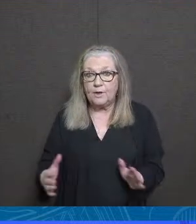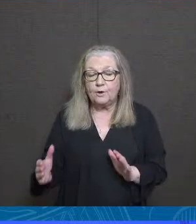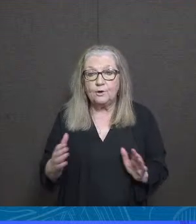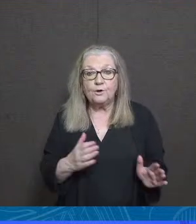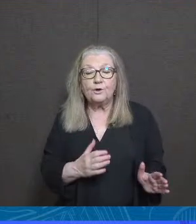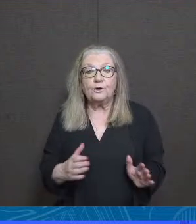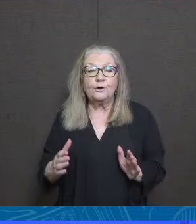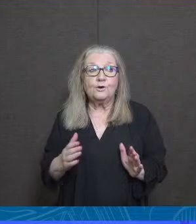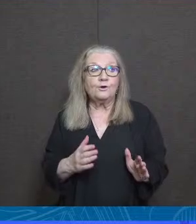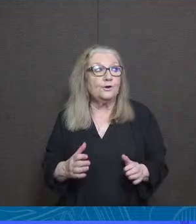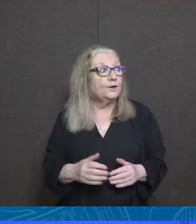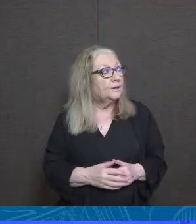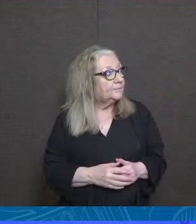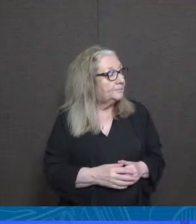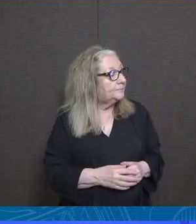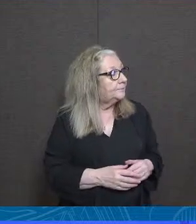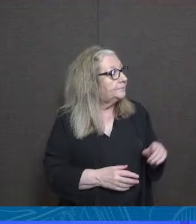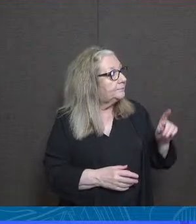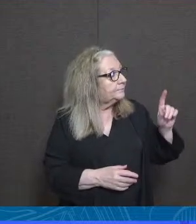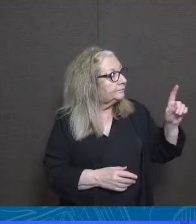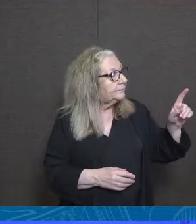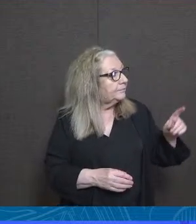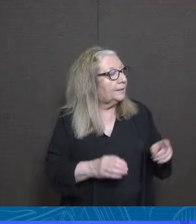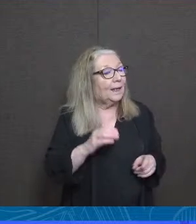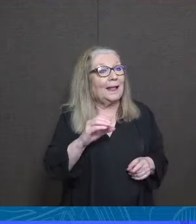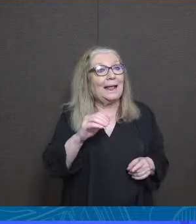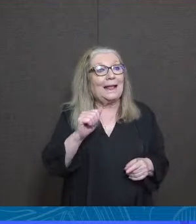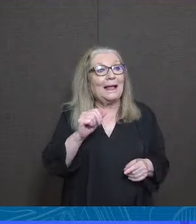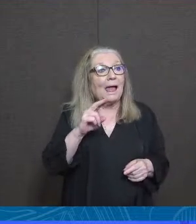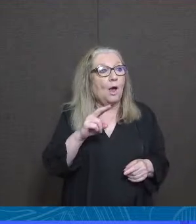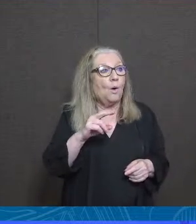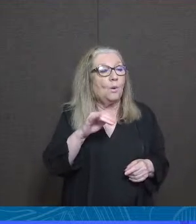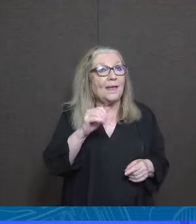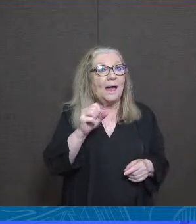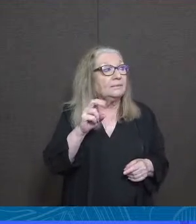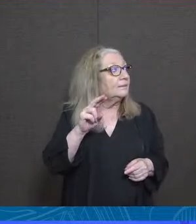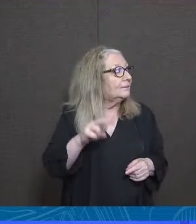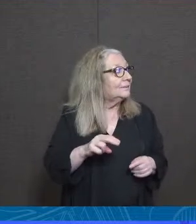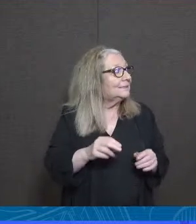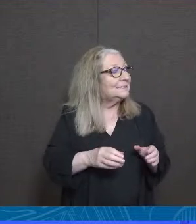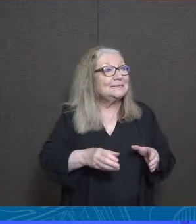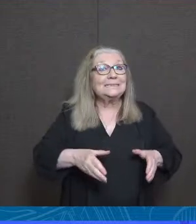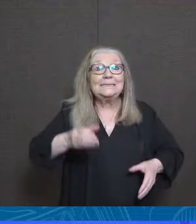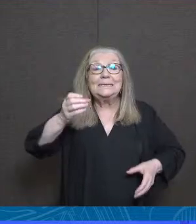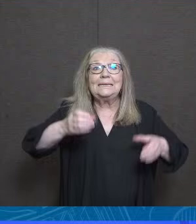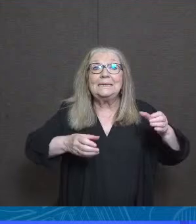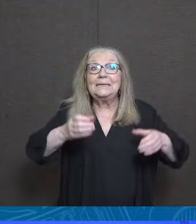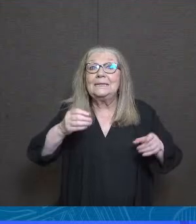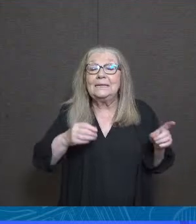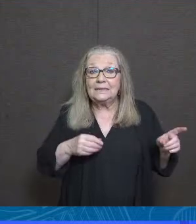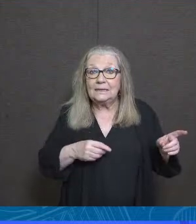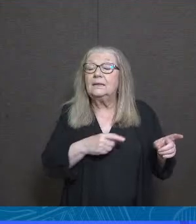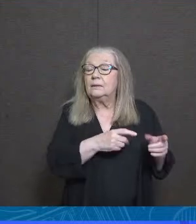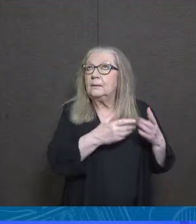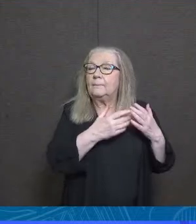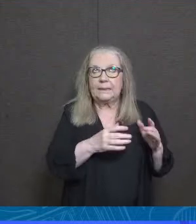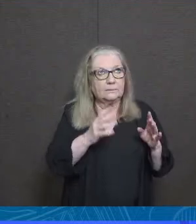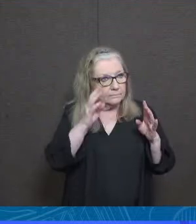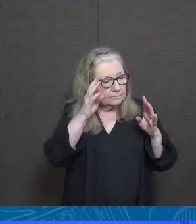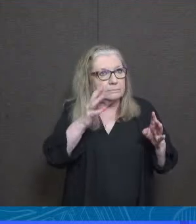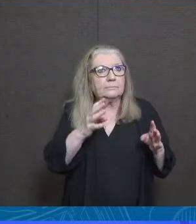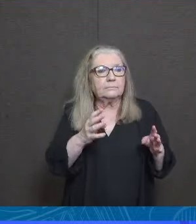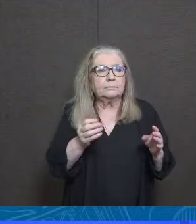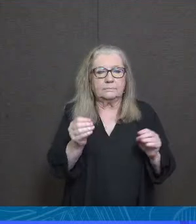Kawayan City, in partnership with Graphico, created a digital twin for fast post-disaster